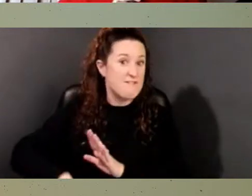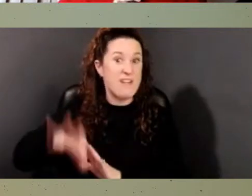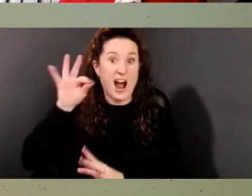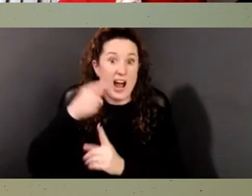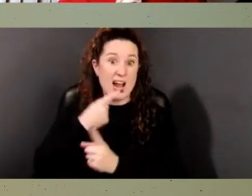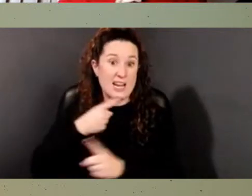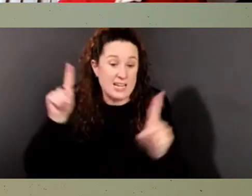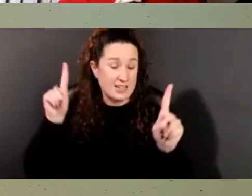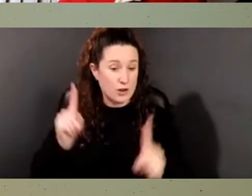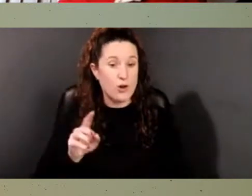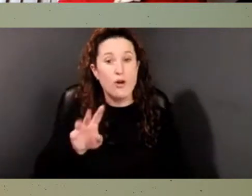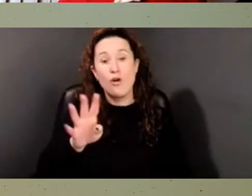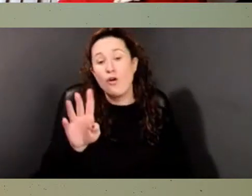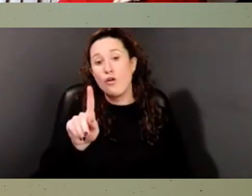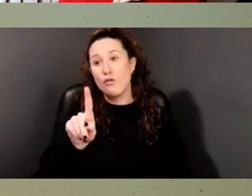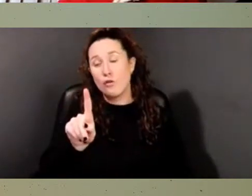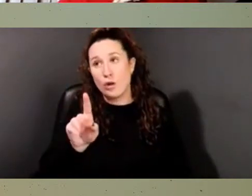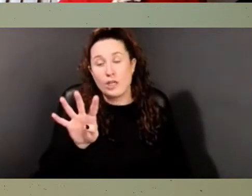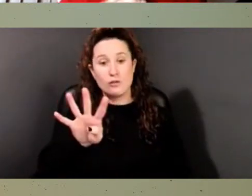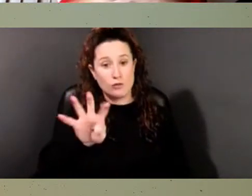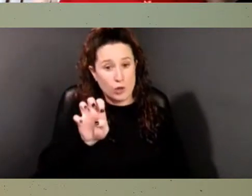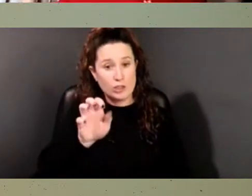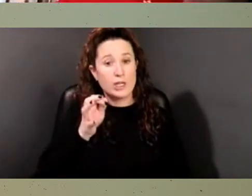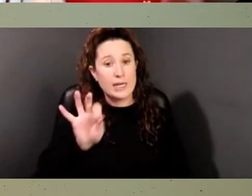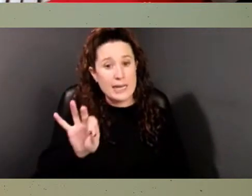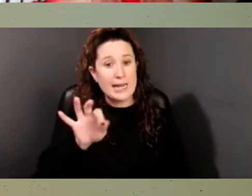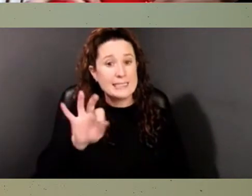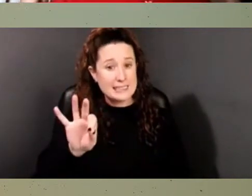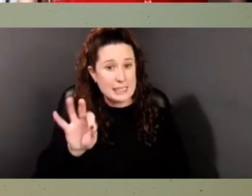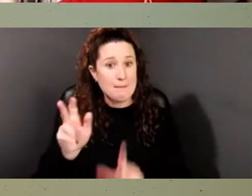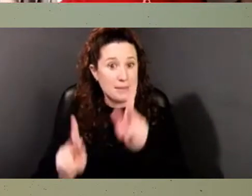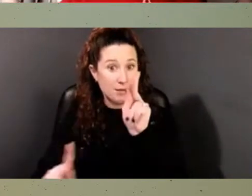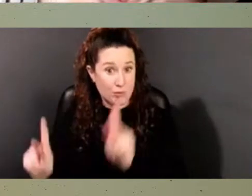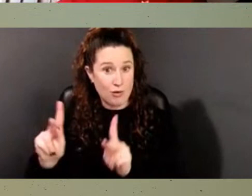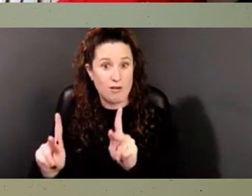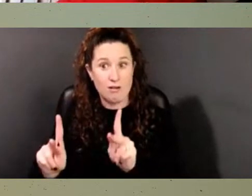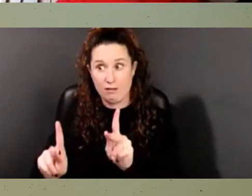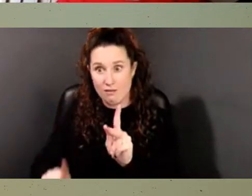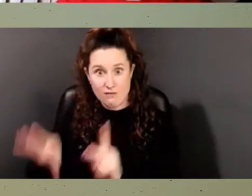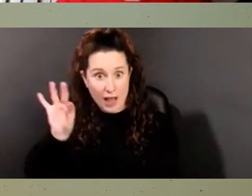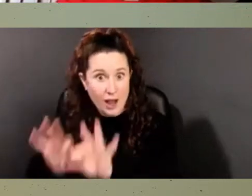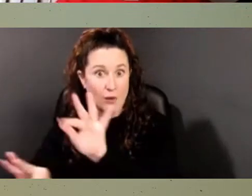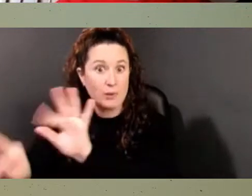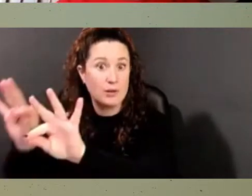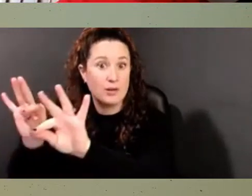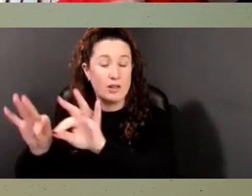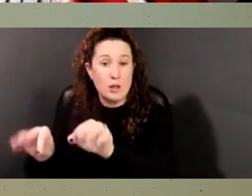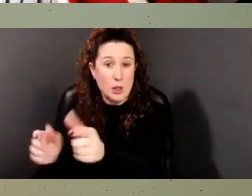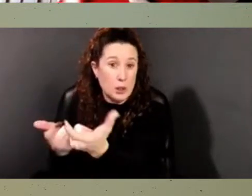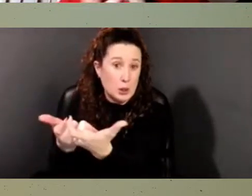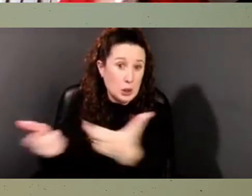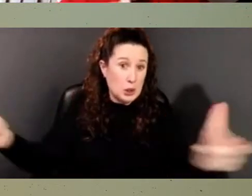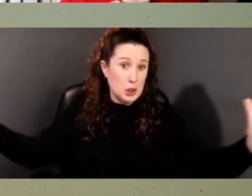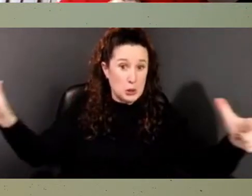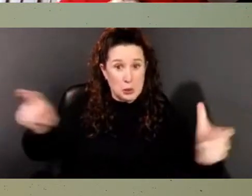419 people were found. They were unearthed. There was a huge, like I said, forensic,